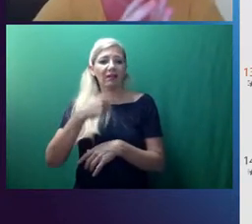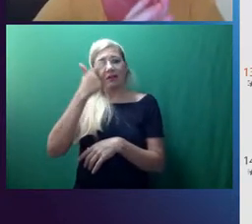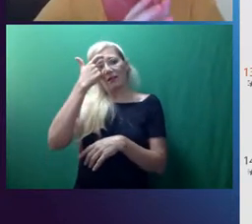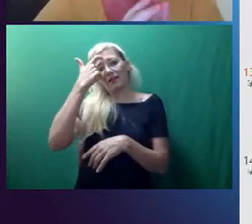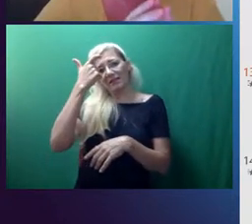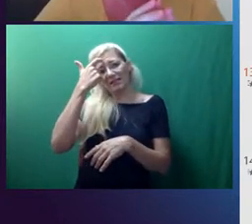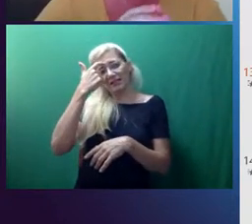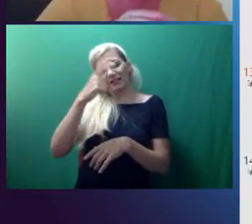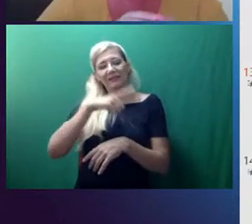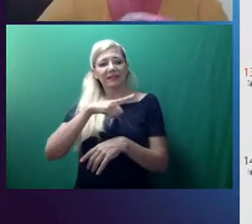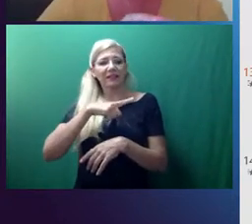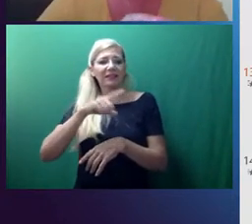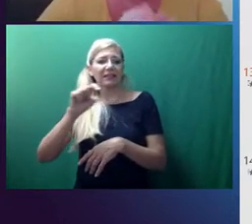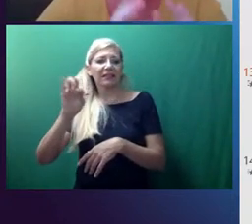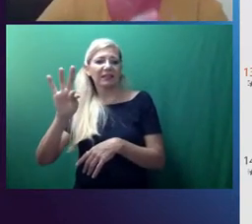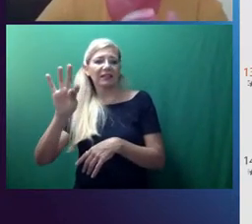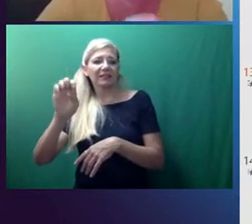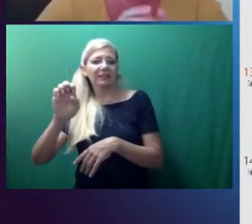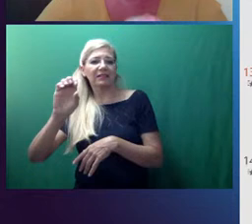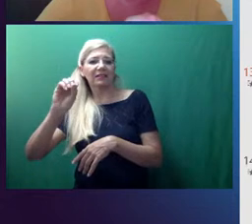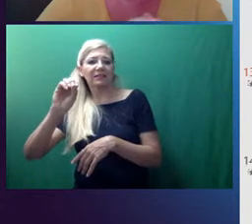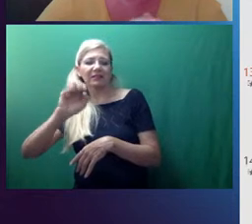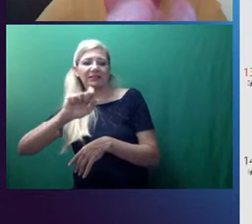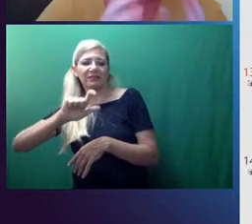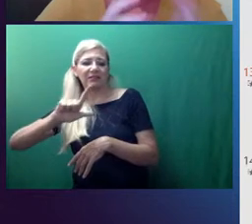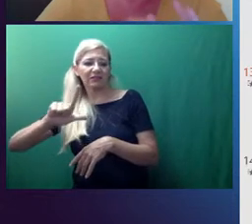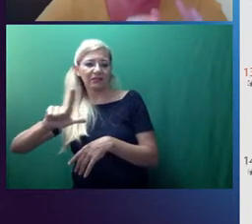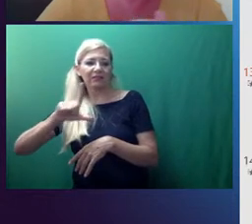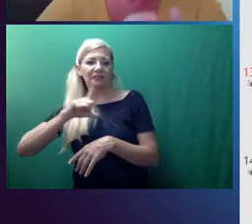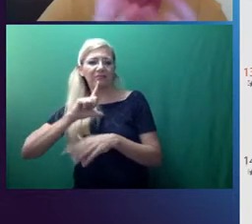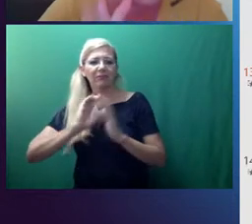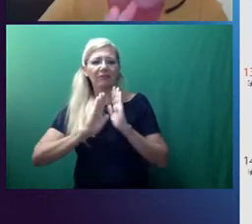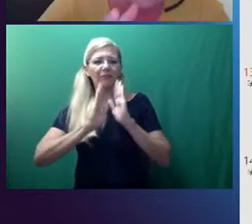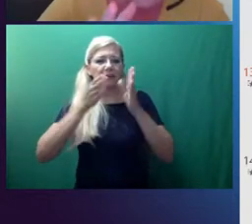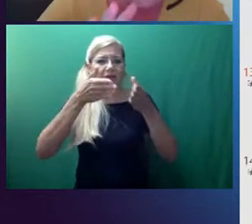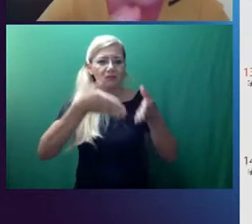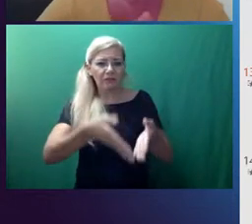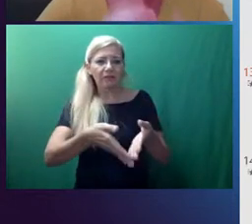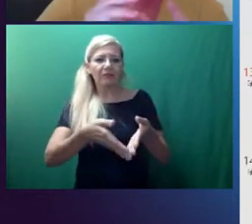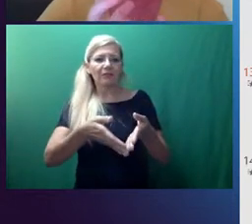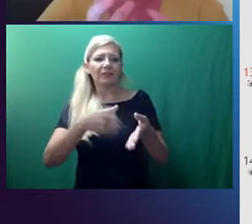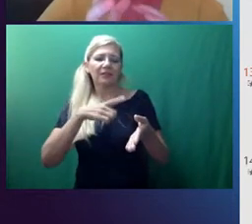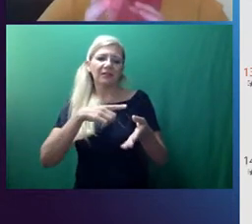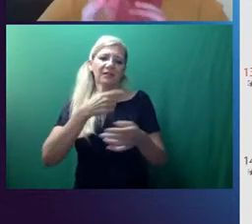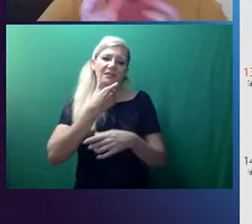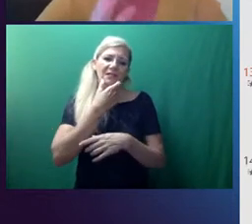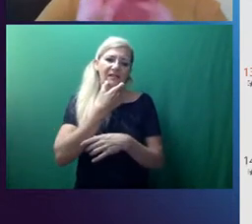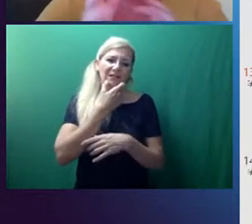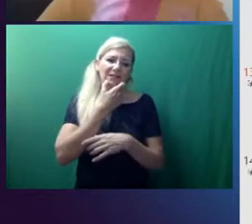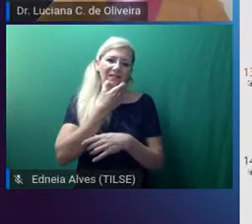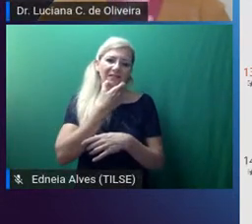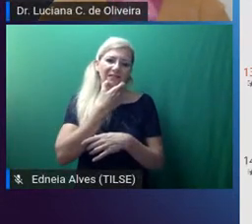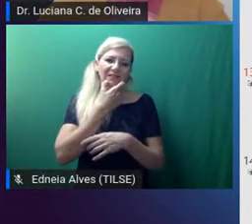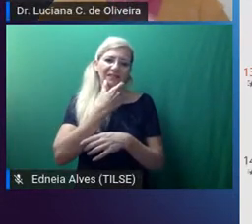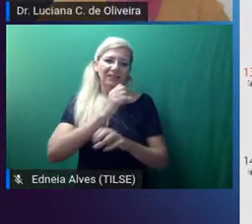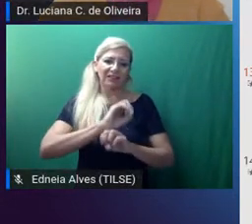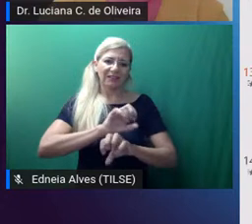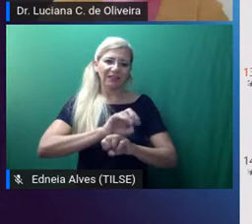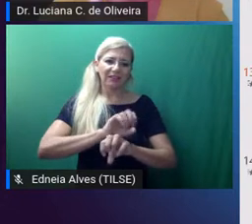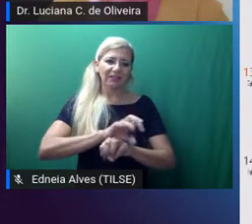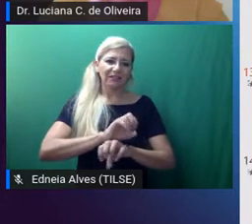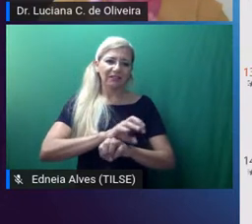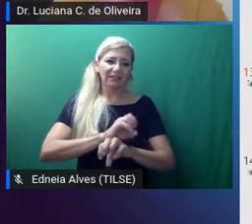TESOL over time, we have really been focused on the teaching of English and have not really